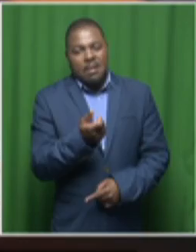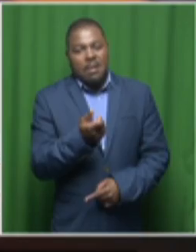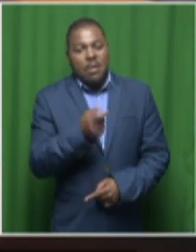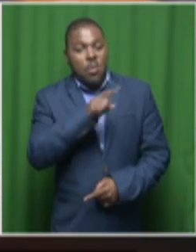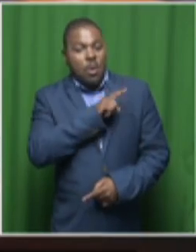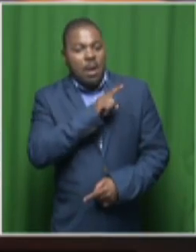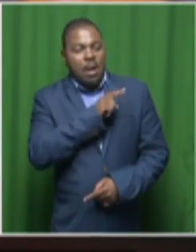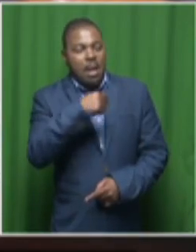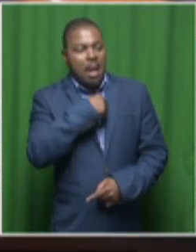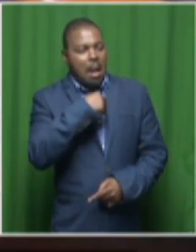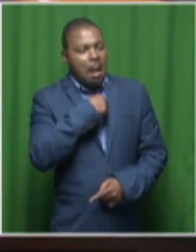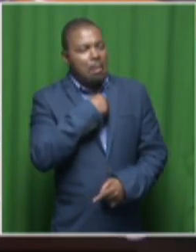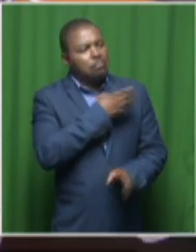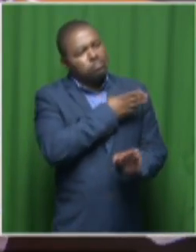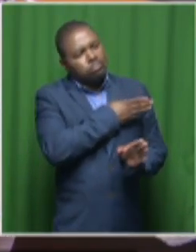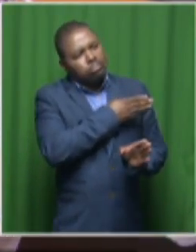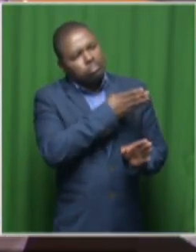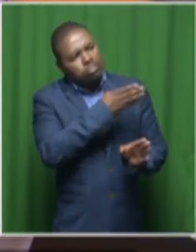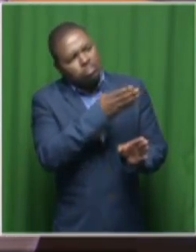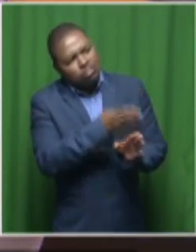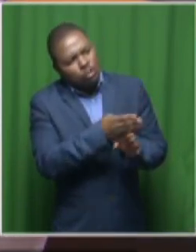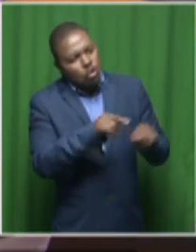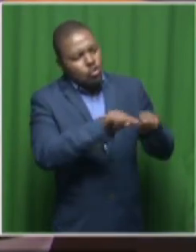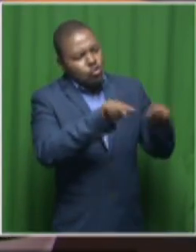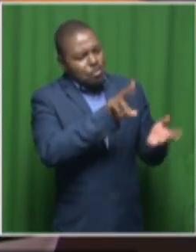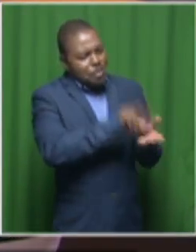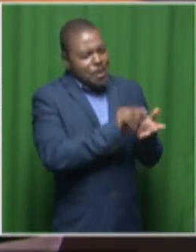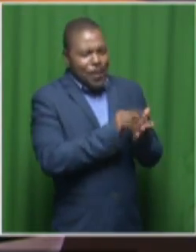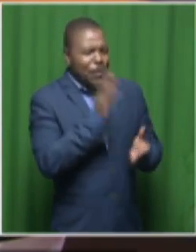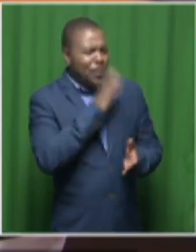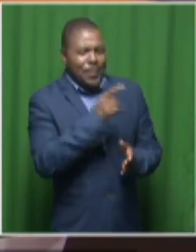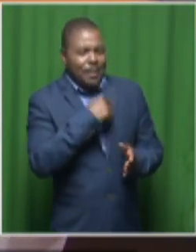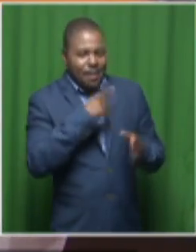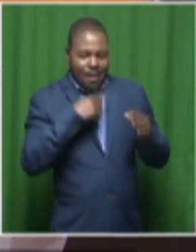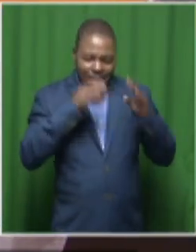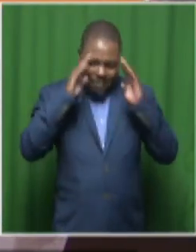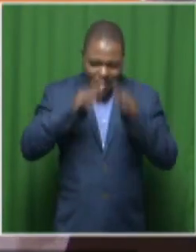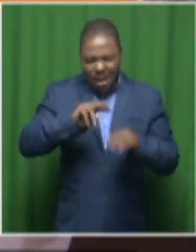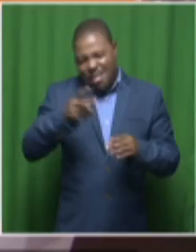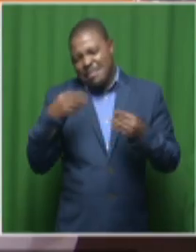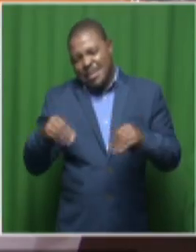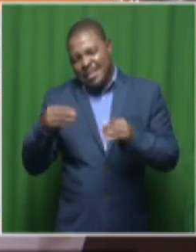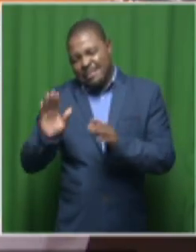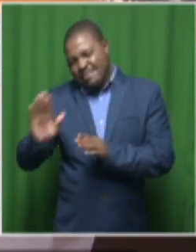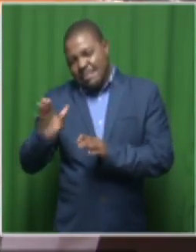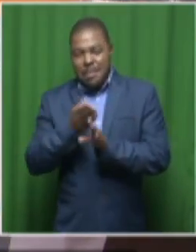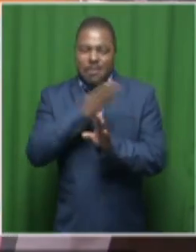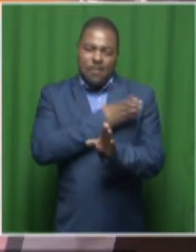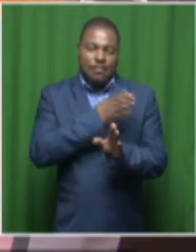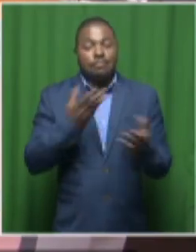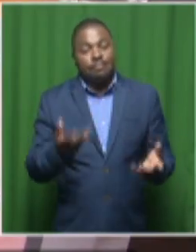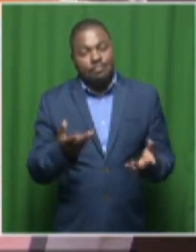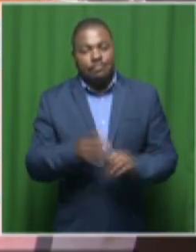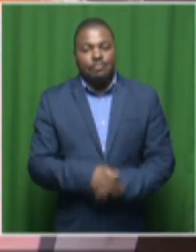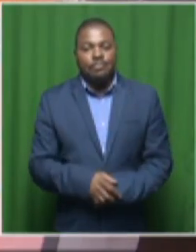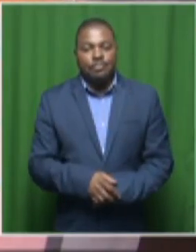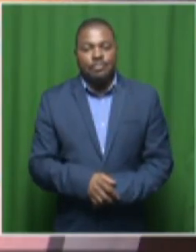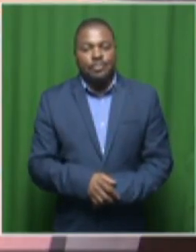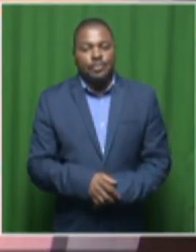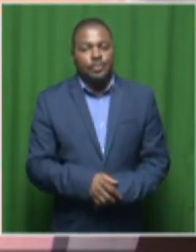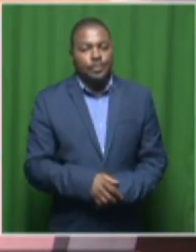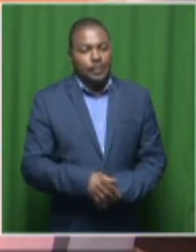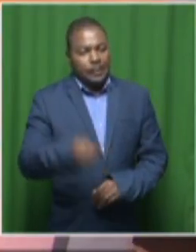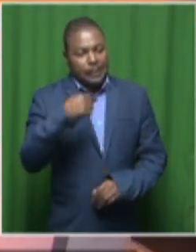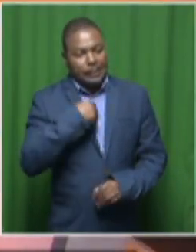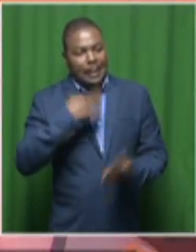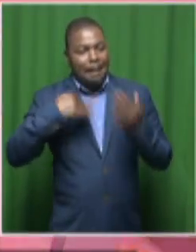in the studio for quite some time. I was just focusing on some other businesses. And me going